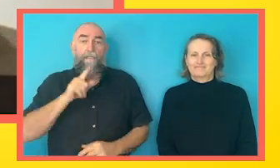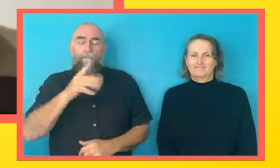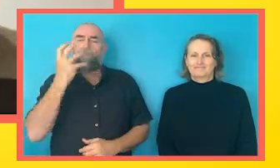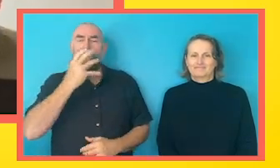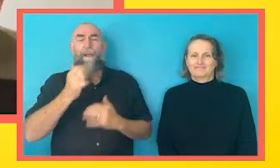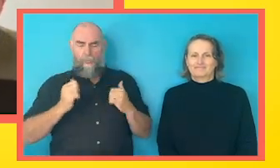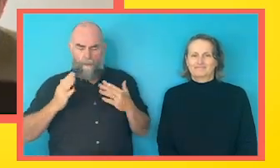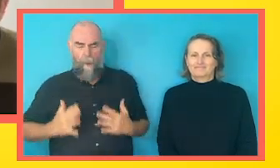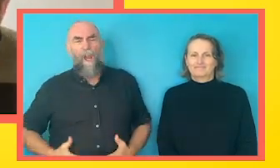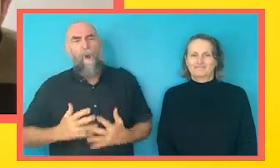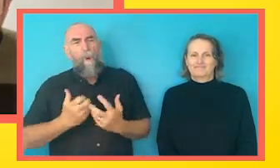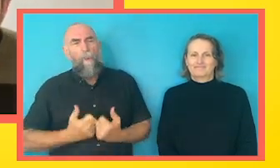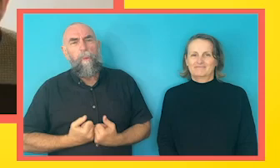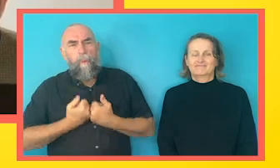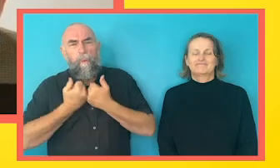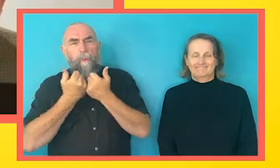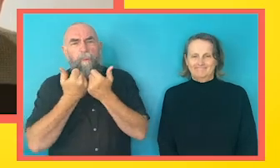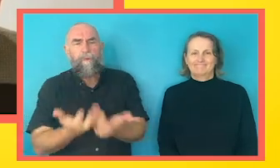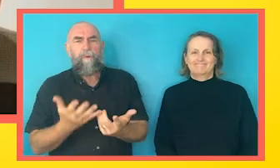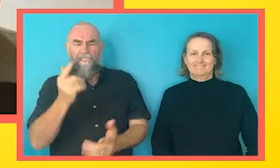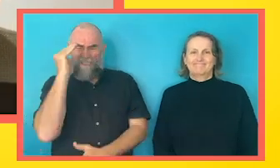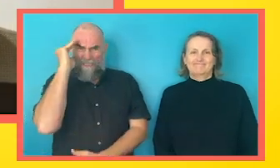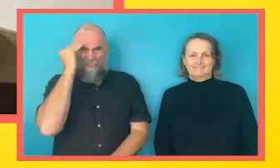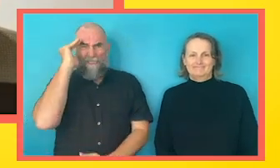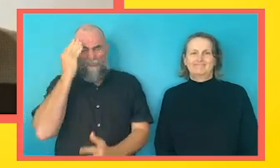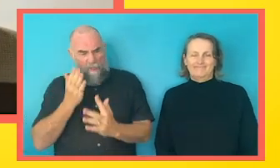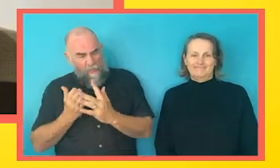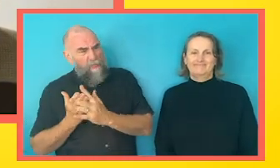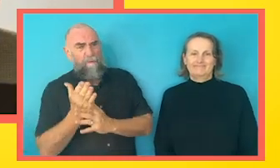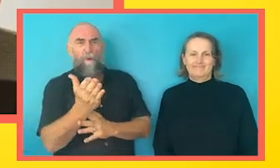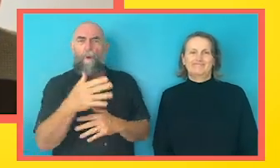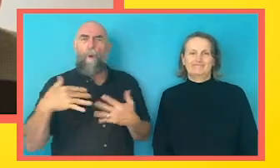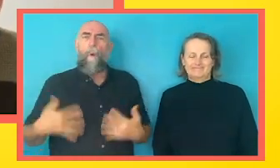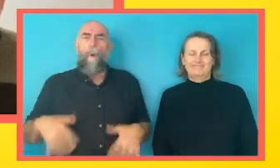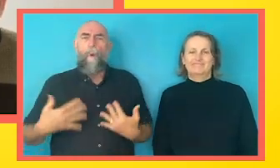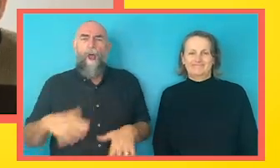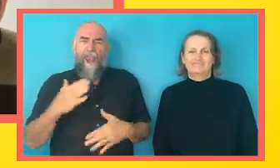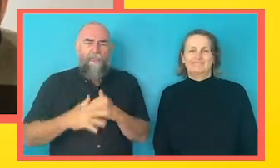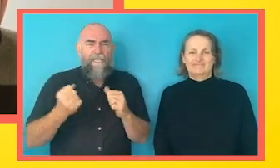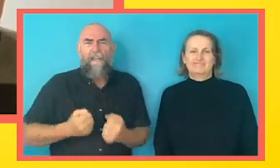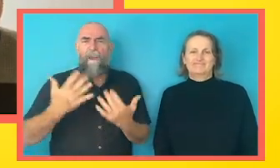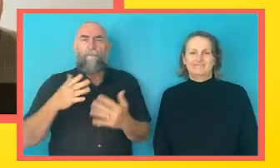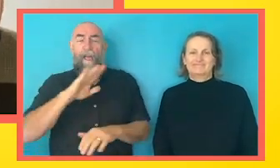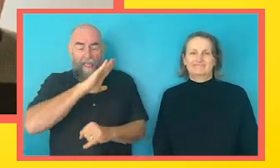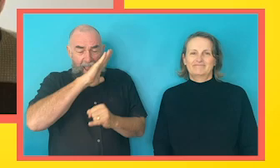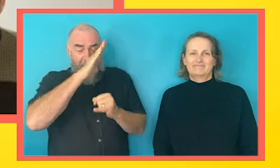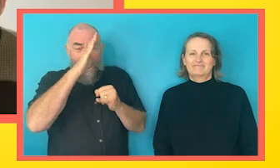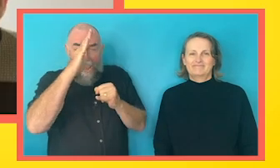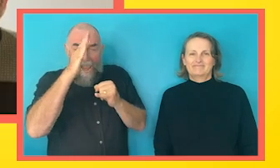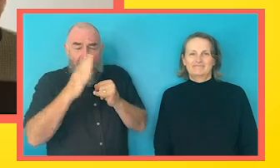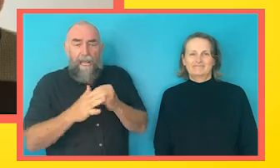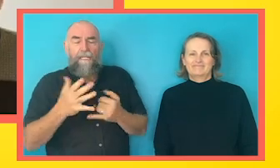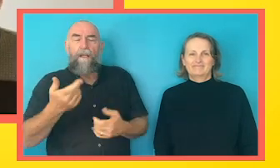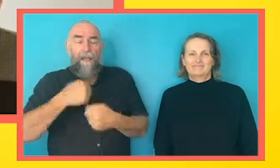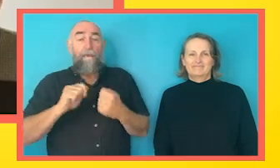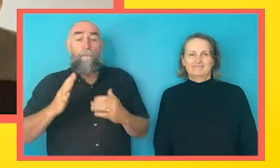your body is doing everything possible to stop you from putting it through discomfort, and then it gets right to the edge of just